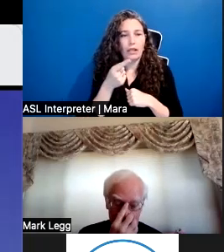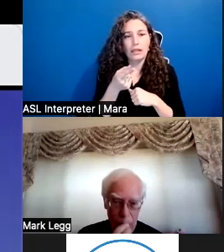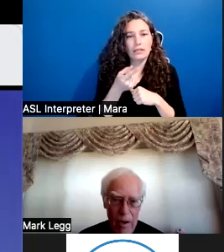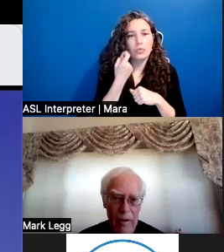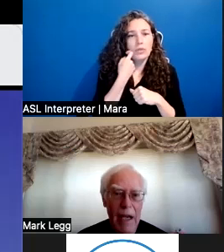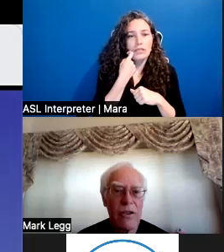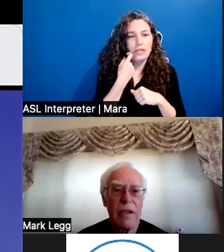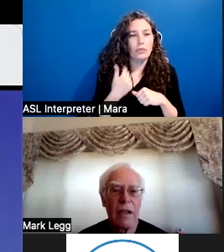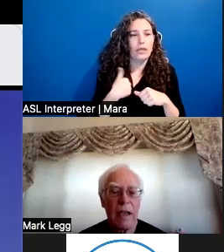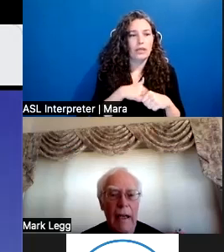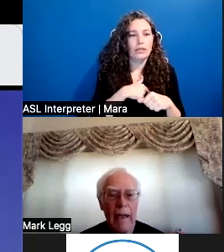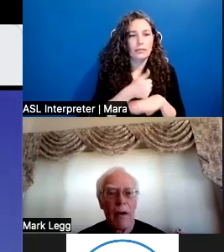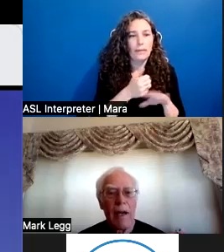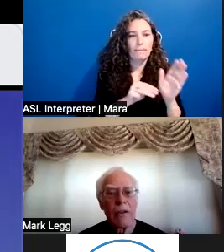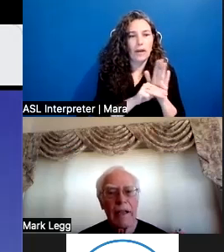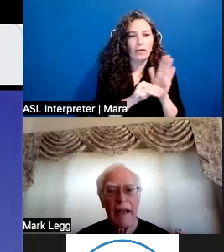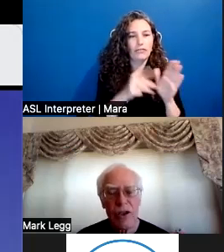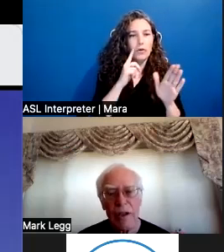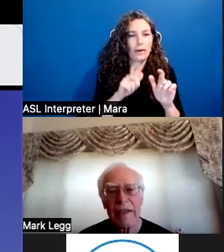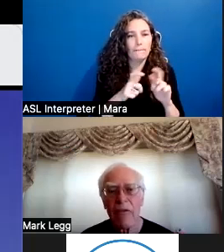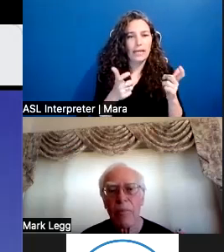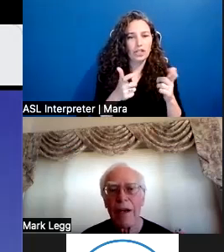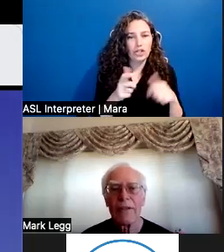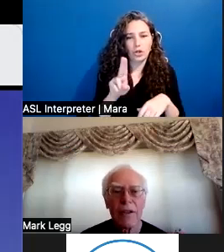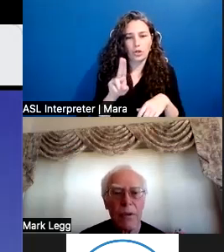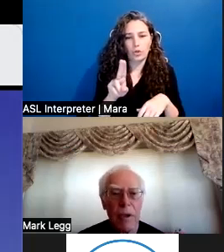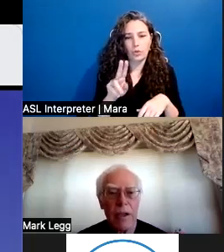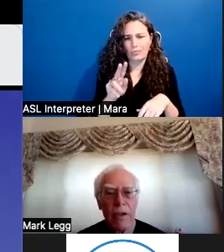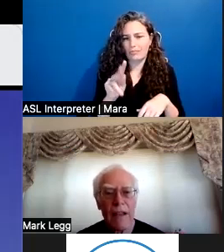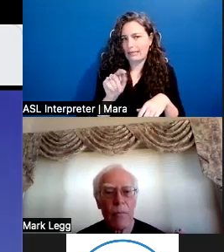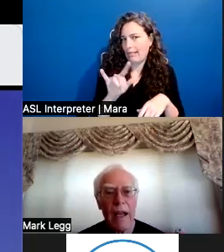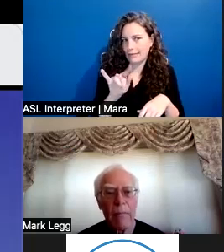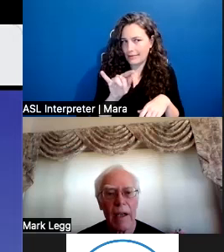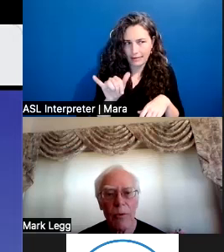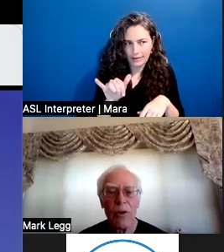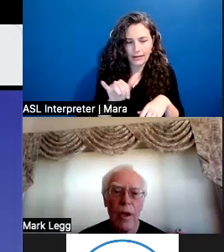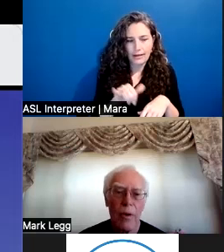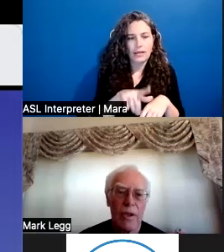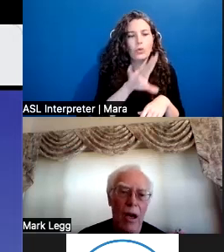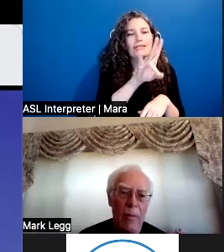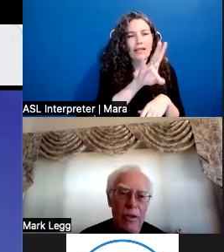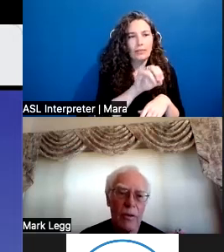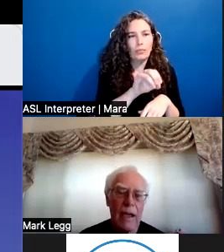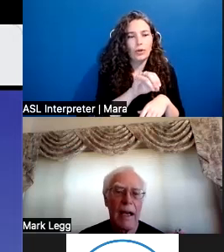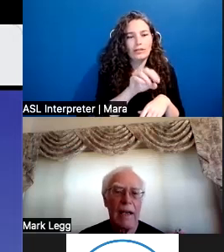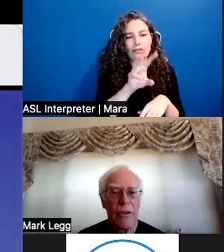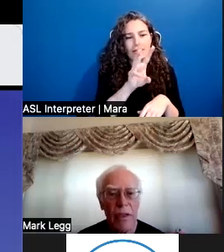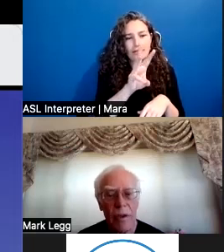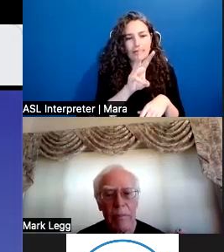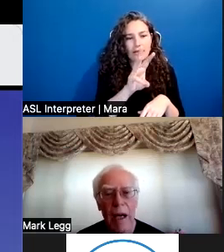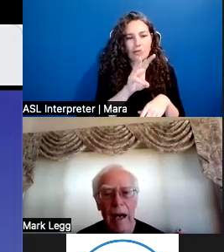recently for a major utility. We took, and it's only a 7.63. We didn't do a 7.8 because we know there was the Long Beach earthquake